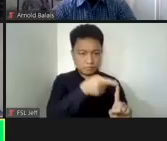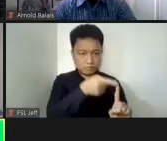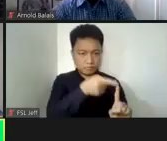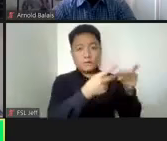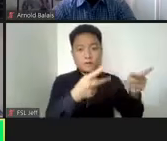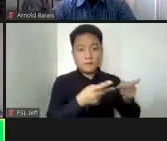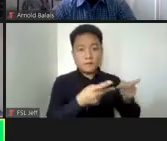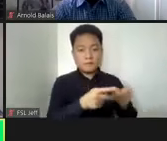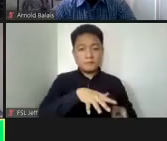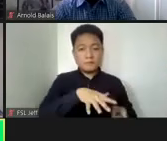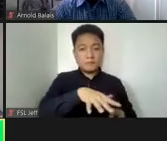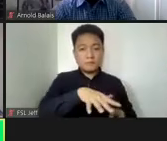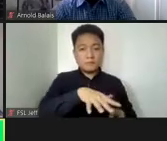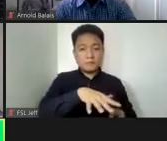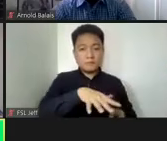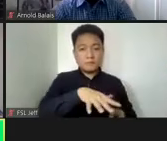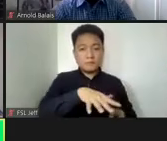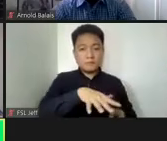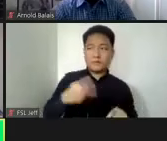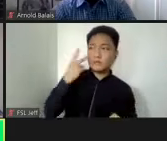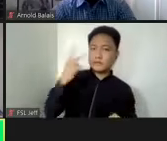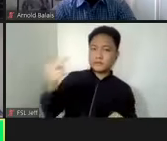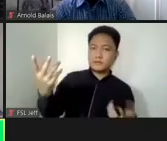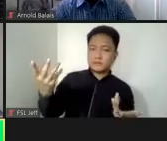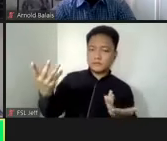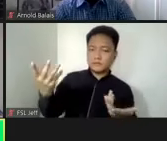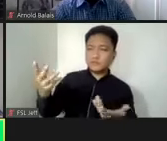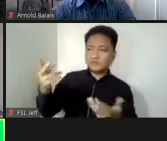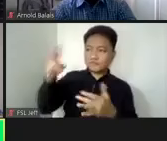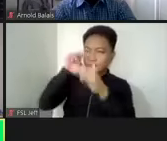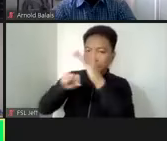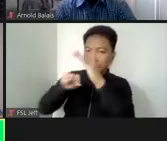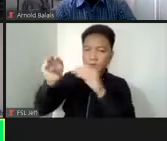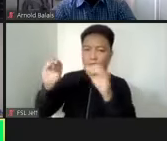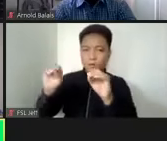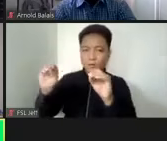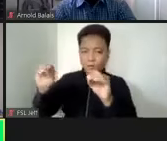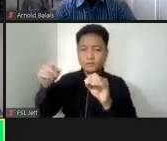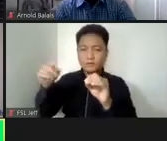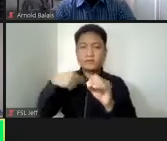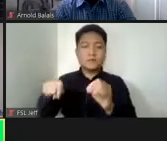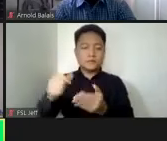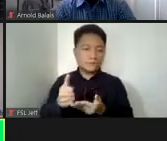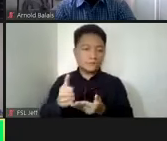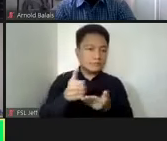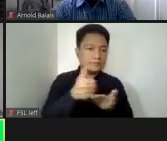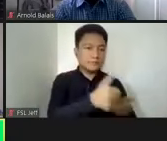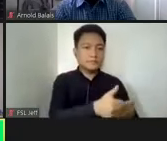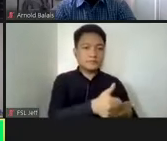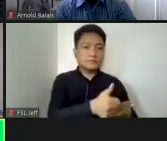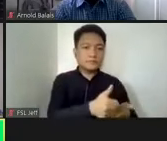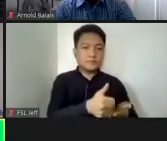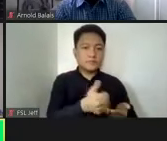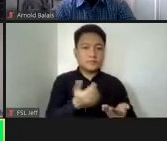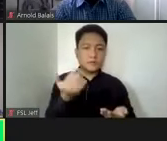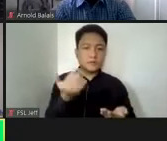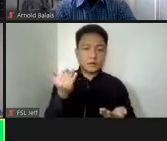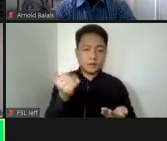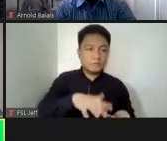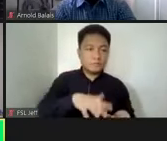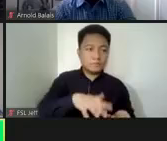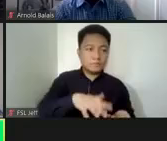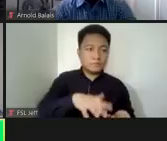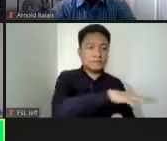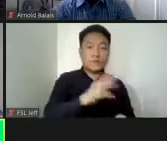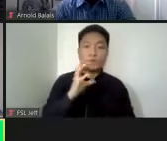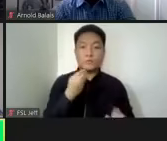beyond yung shanties and even in the dark yung ginagawa nila ni Jeff. And this is what this convergence